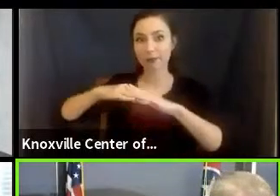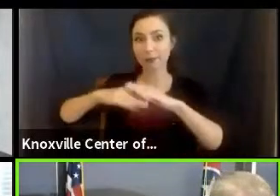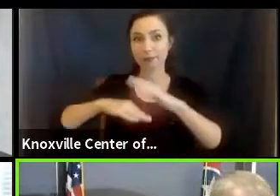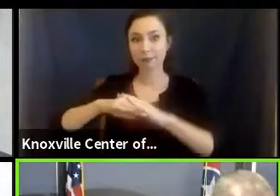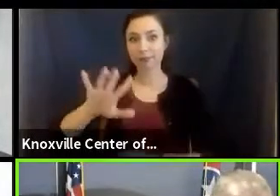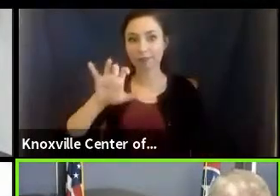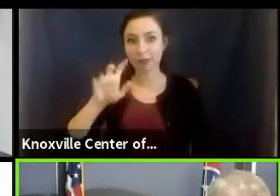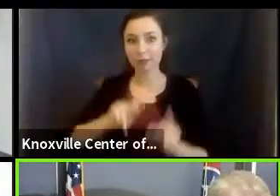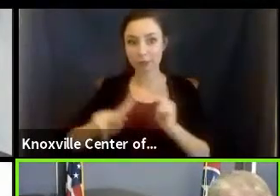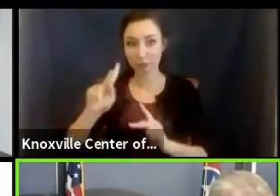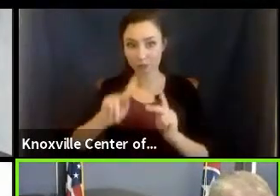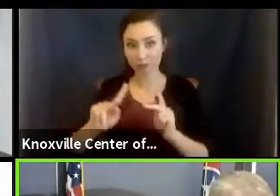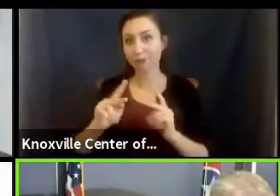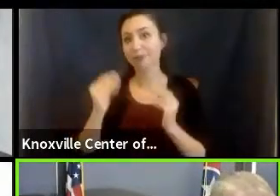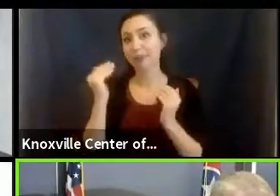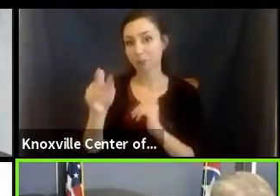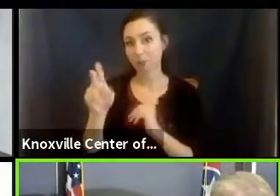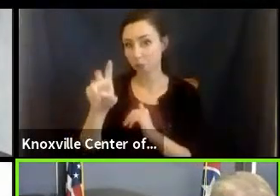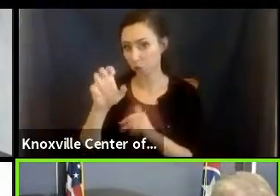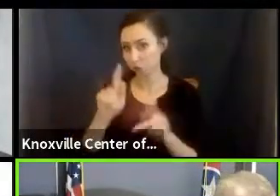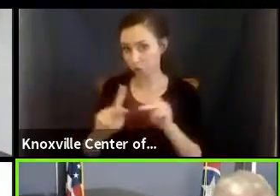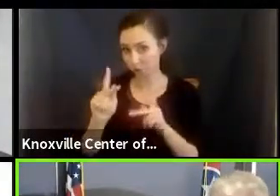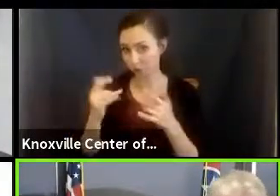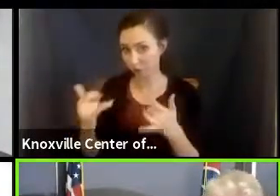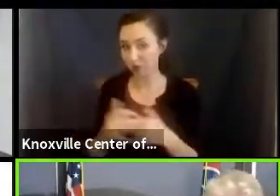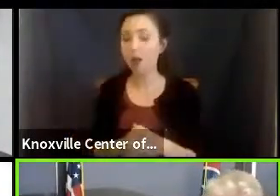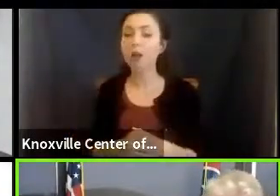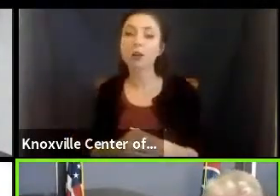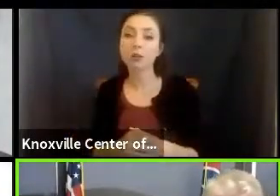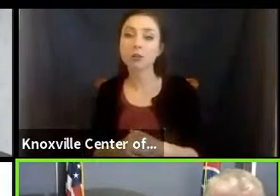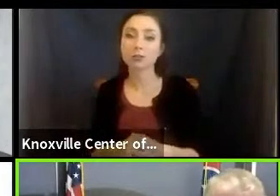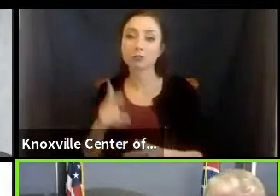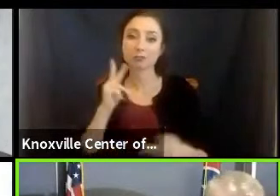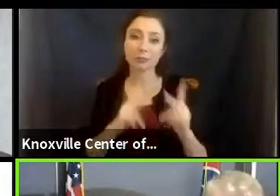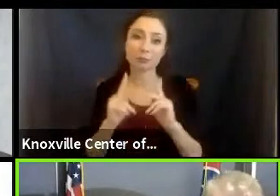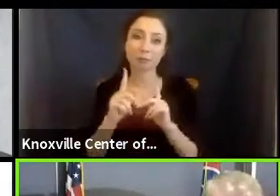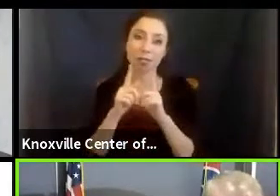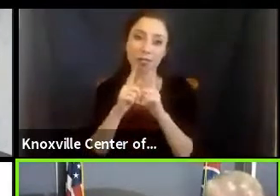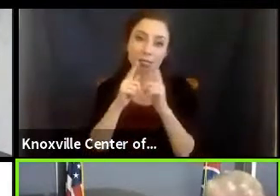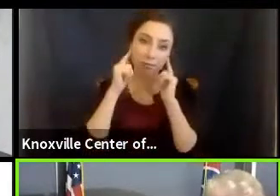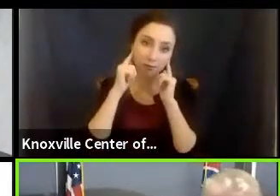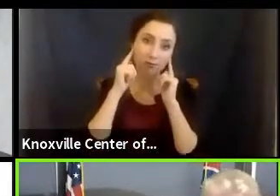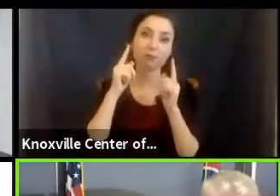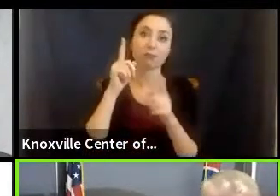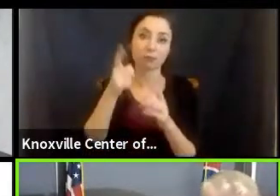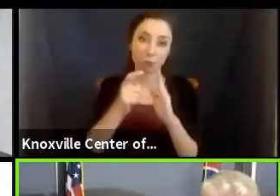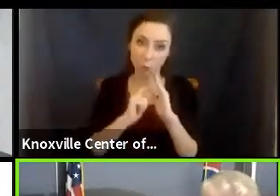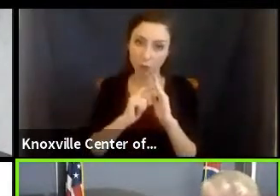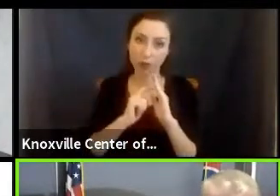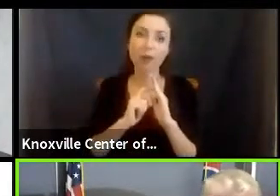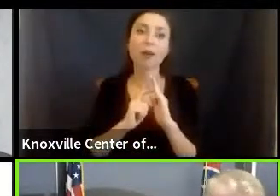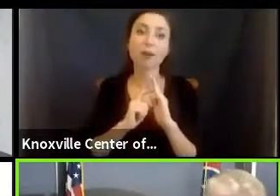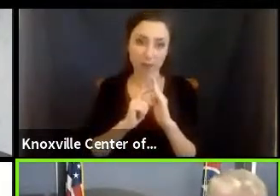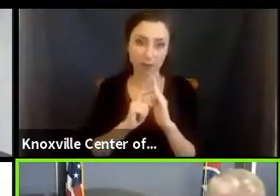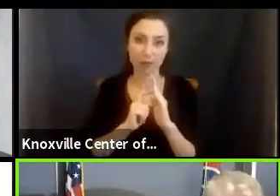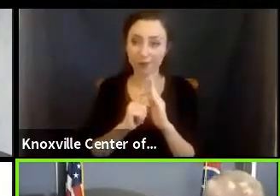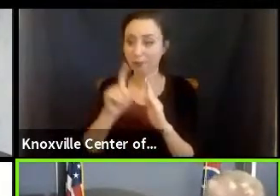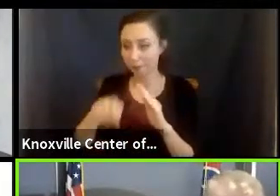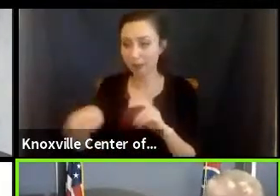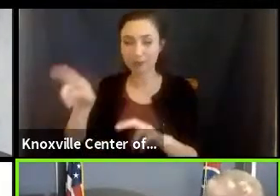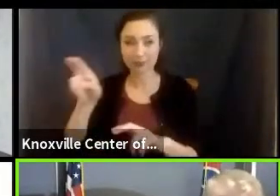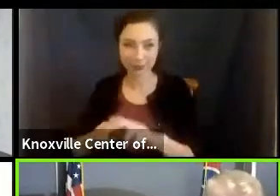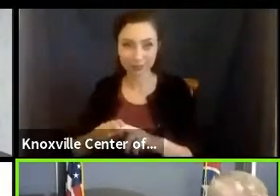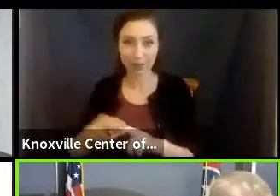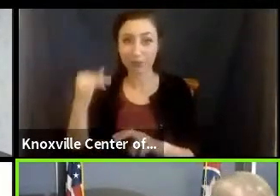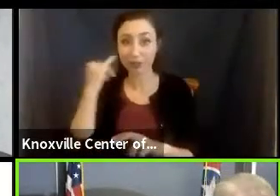limit that to 200 now. People have to wear masks. They have to sit down. If they're not wearing masks, they are told they have